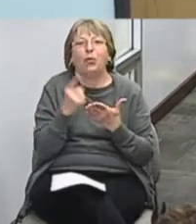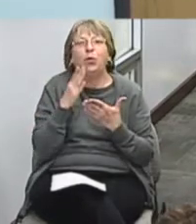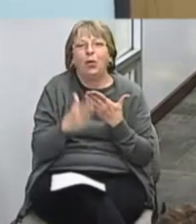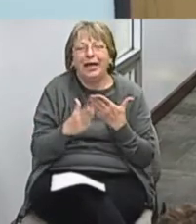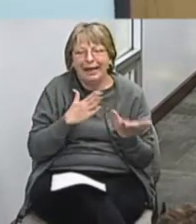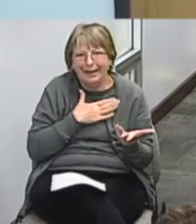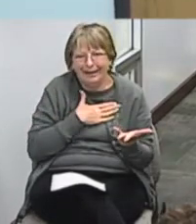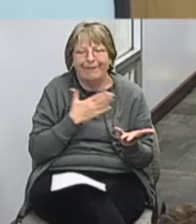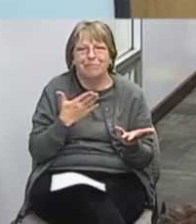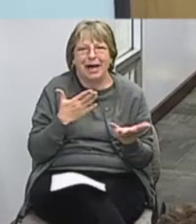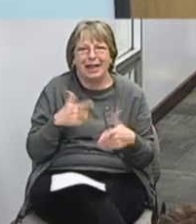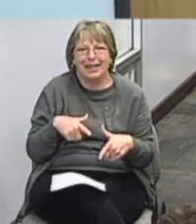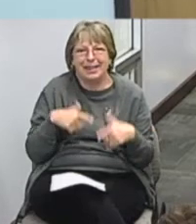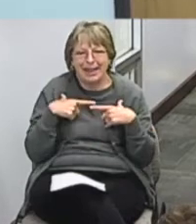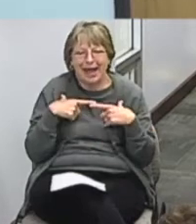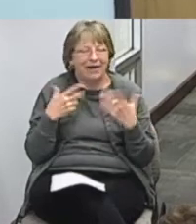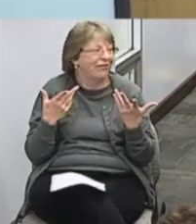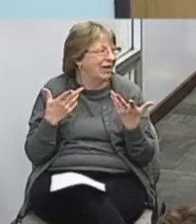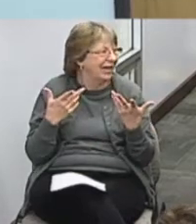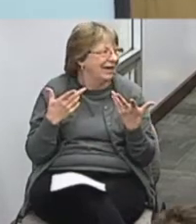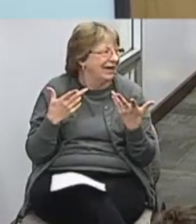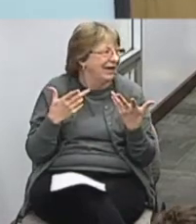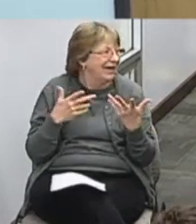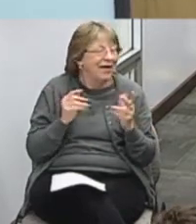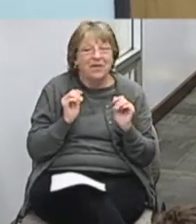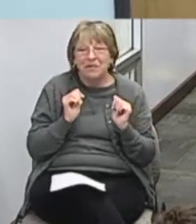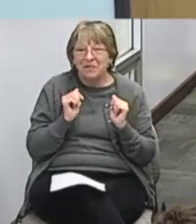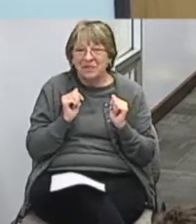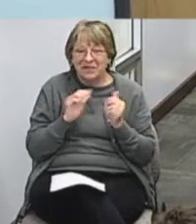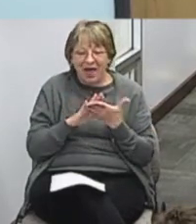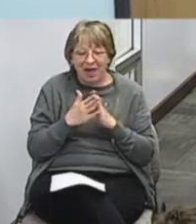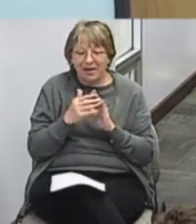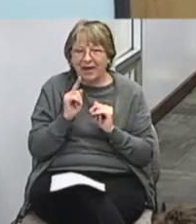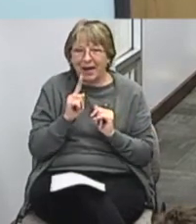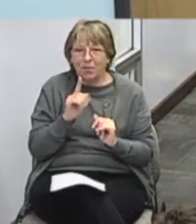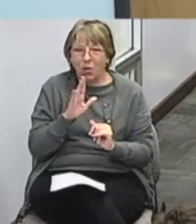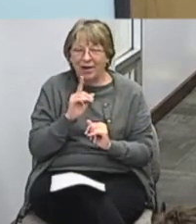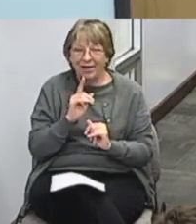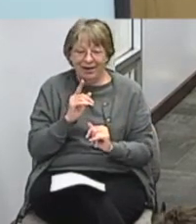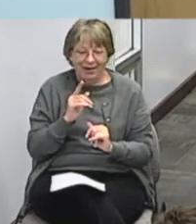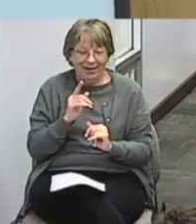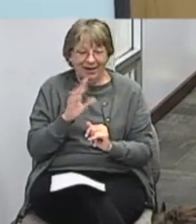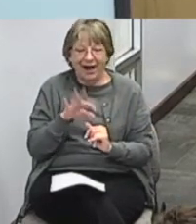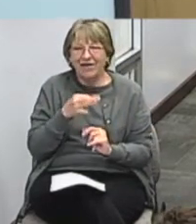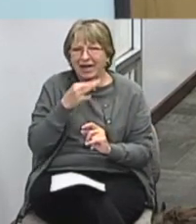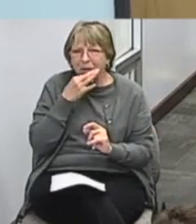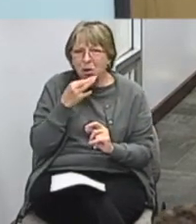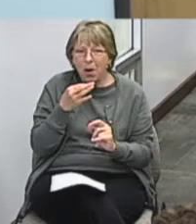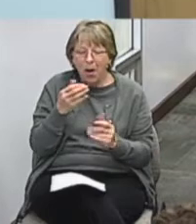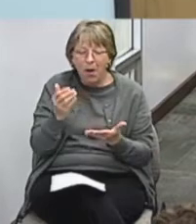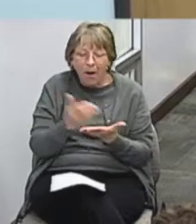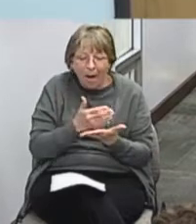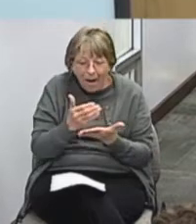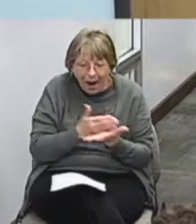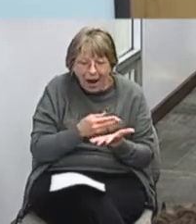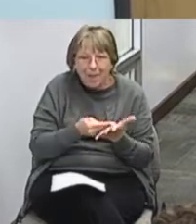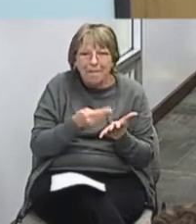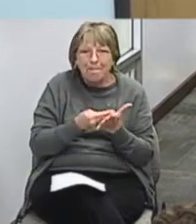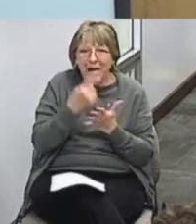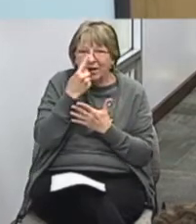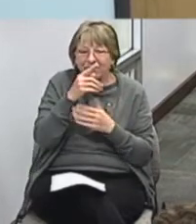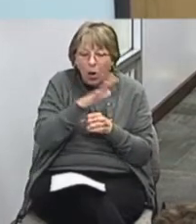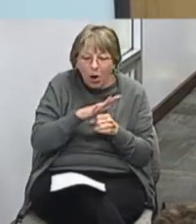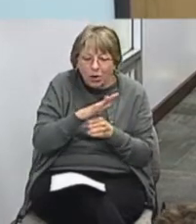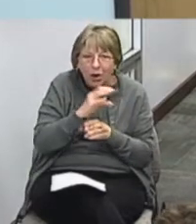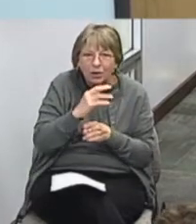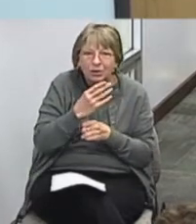got a chance to do what one of my heroes did and raise some money for local charities just by asking people